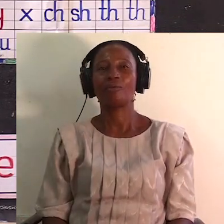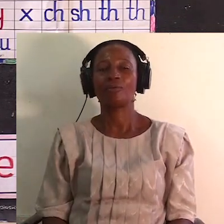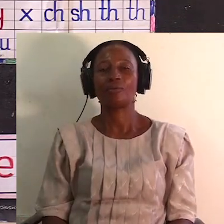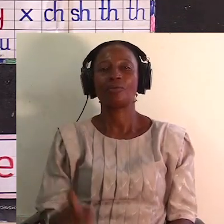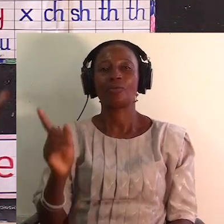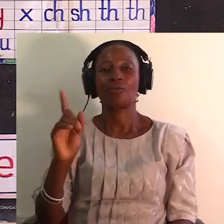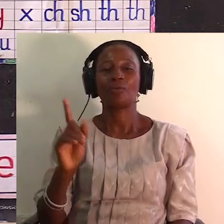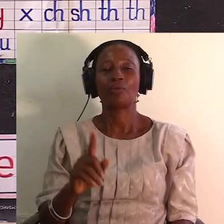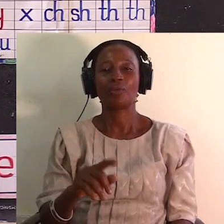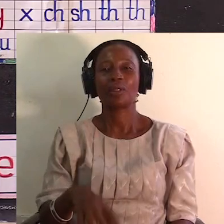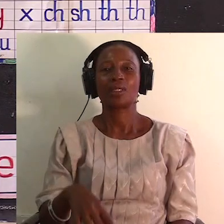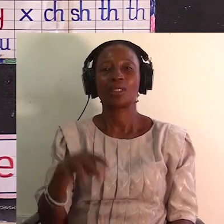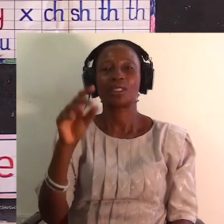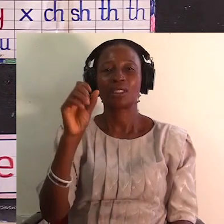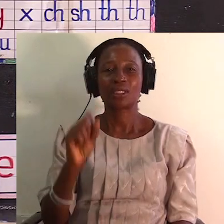What sound?